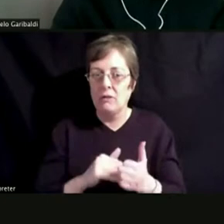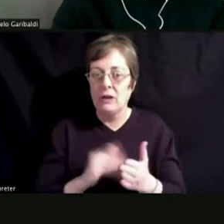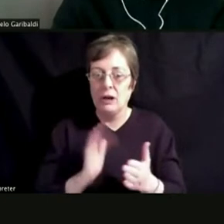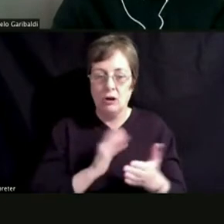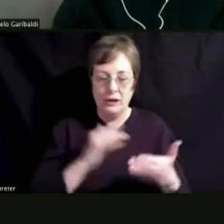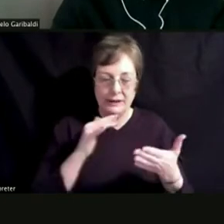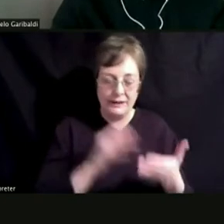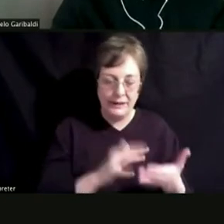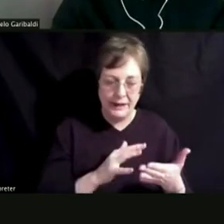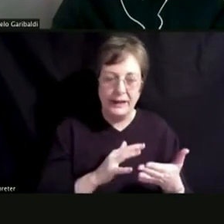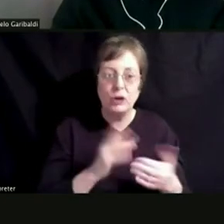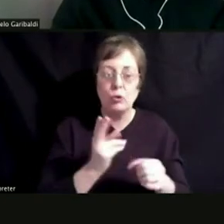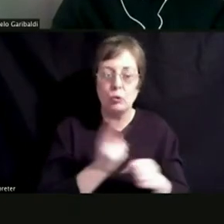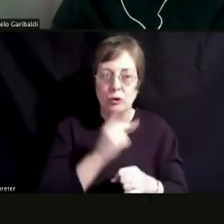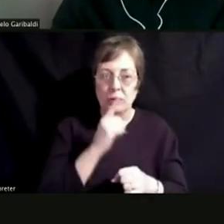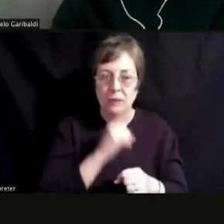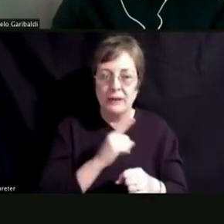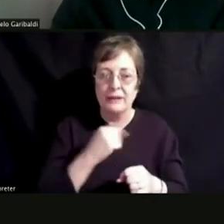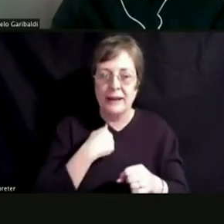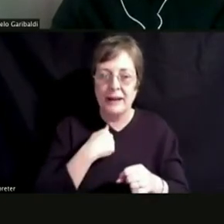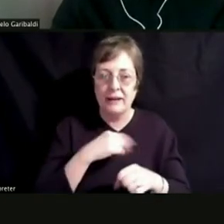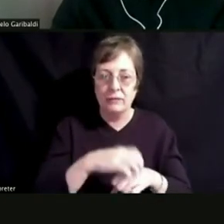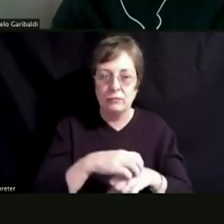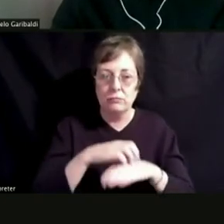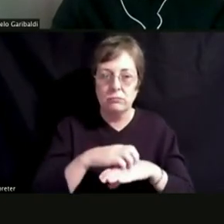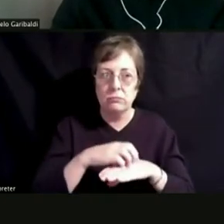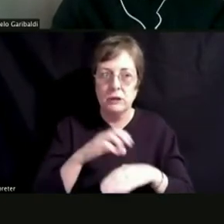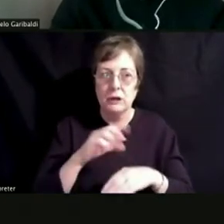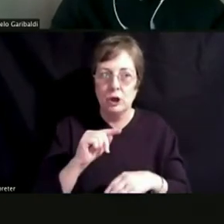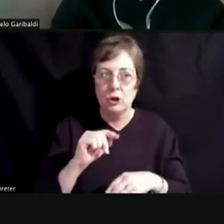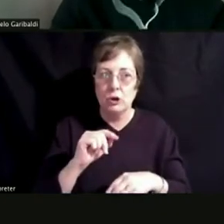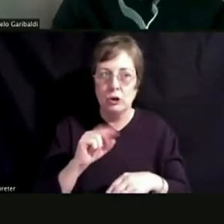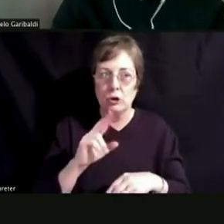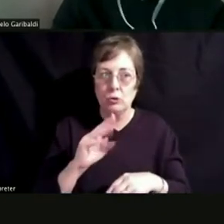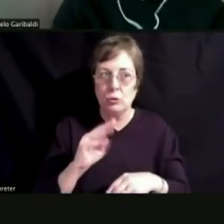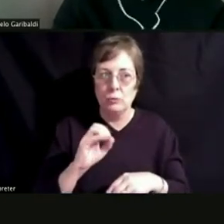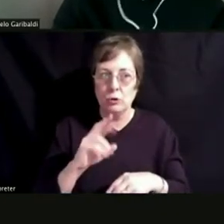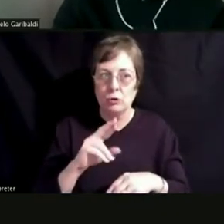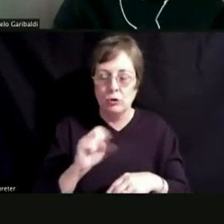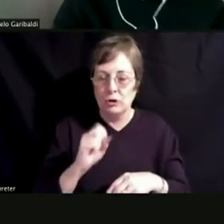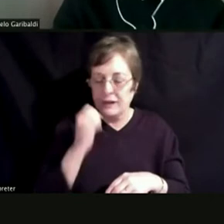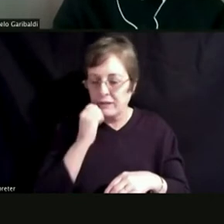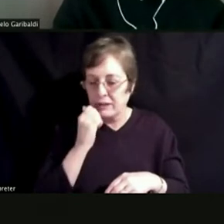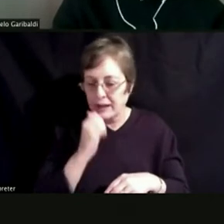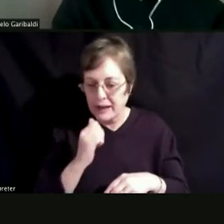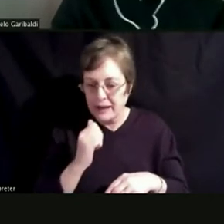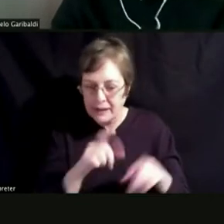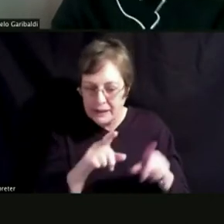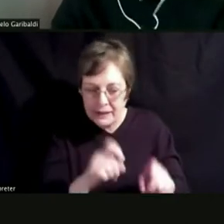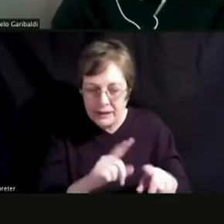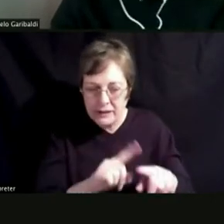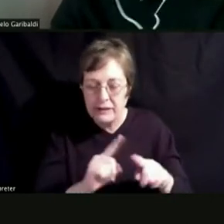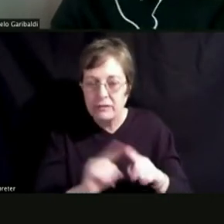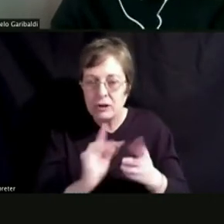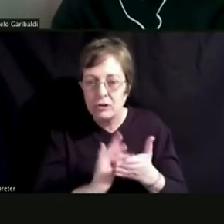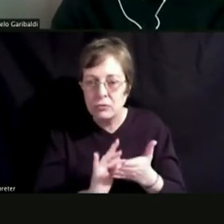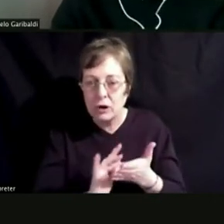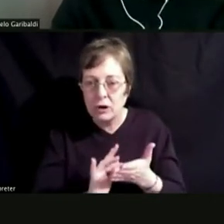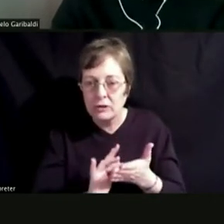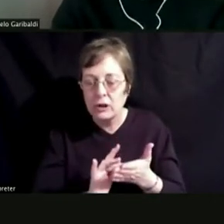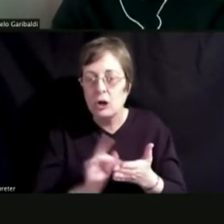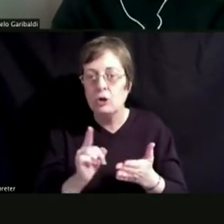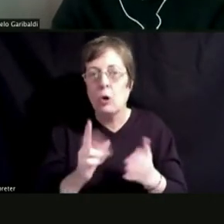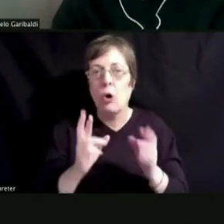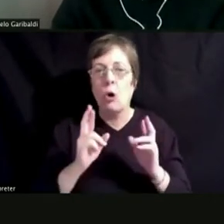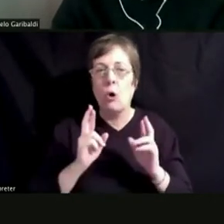tumors, and you're every day looking for whatever it is that you're working on, whatever drug you're trying to test, you are hoping,